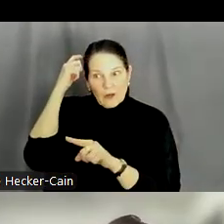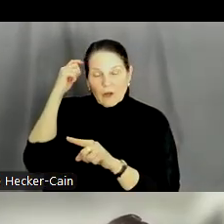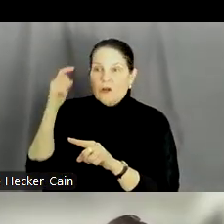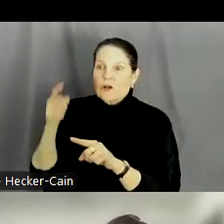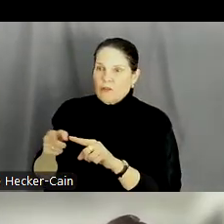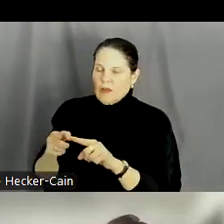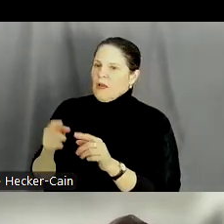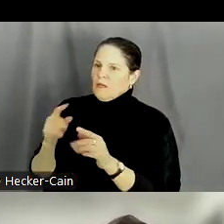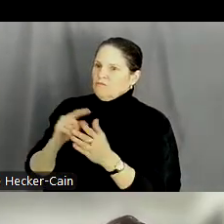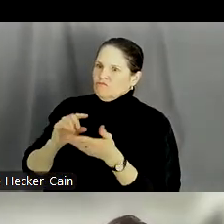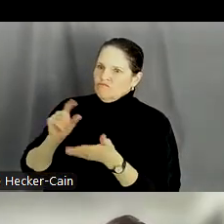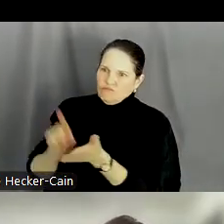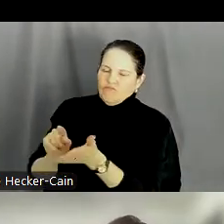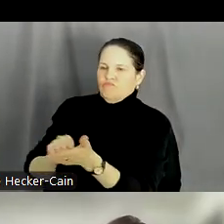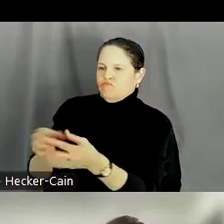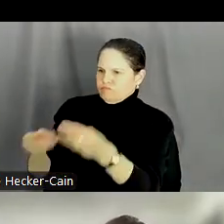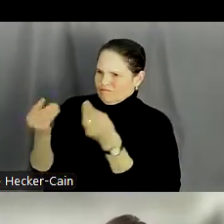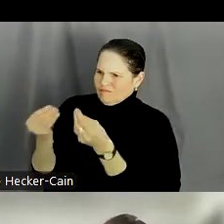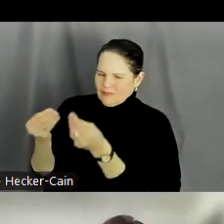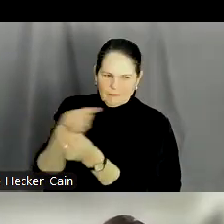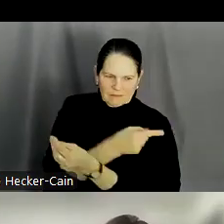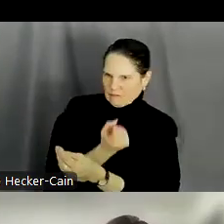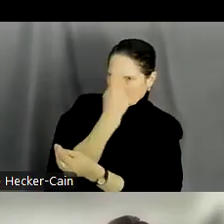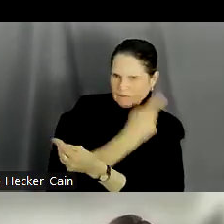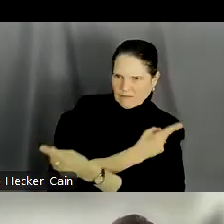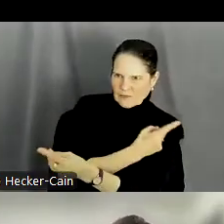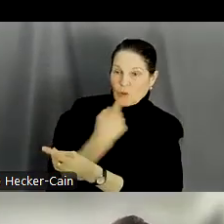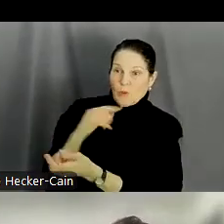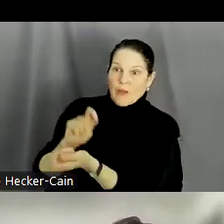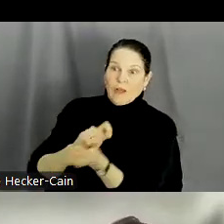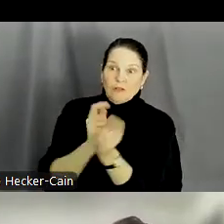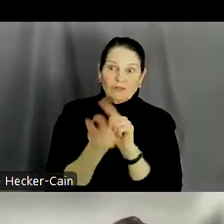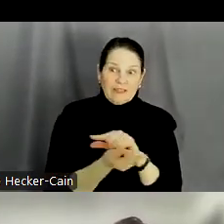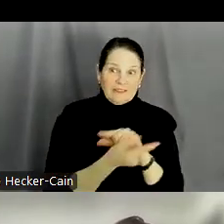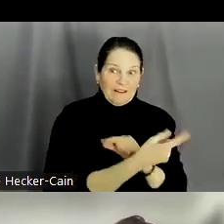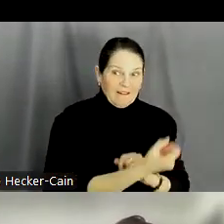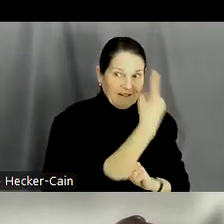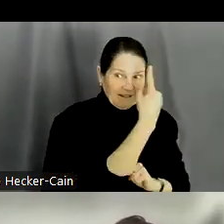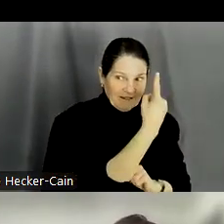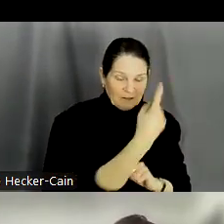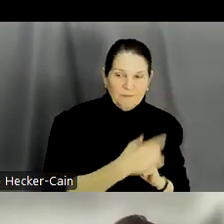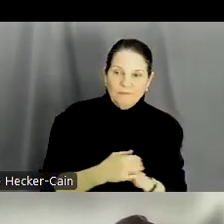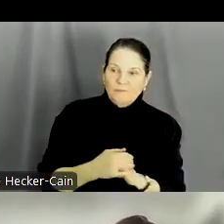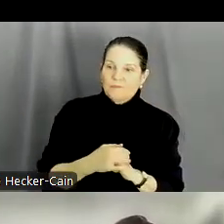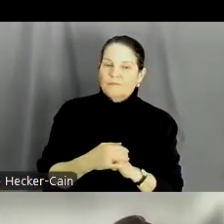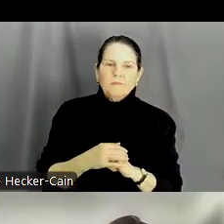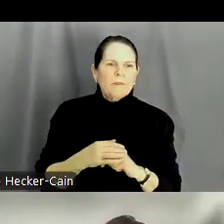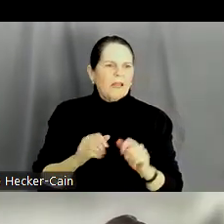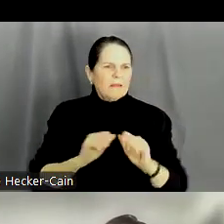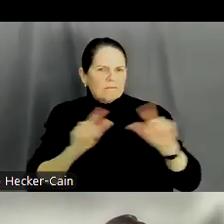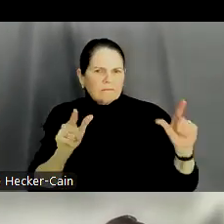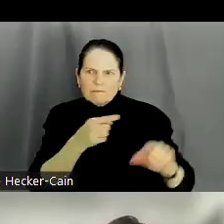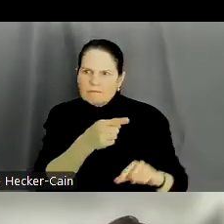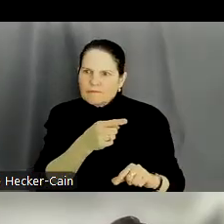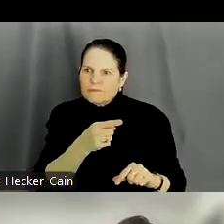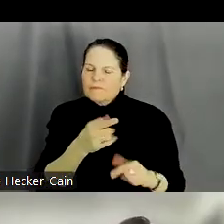to elected officials so that they really can make those informed decisions. So I shared slides if we could.